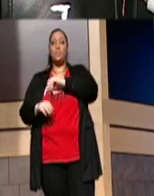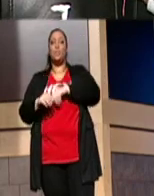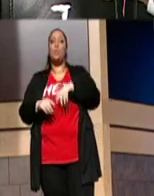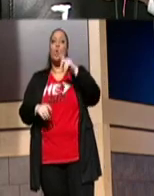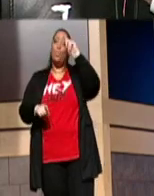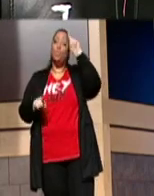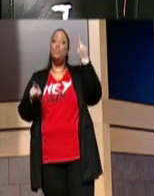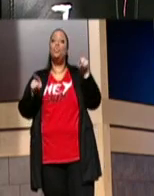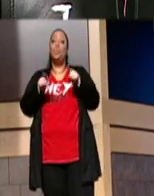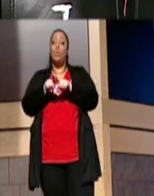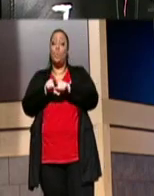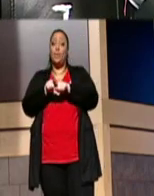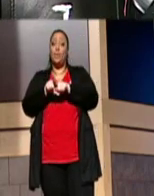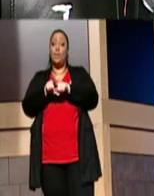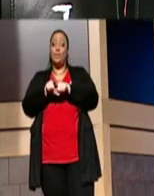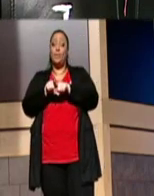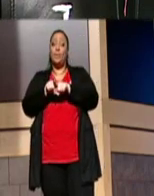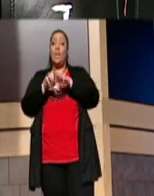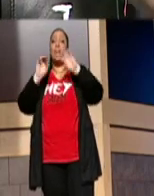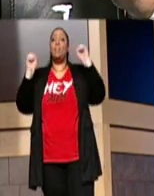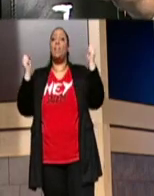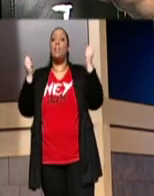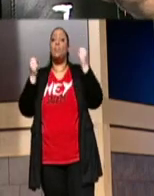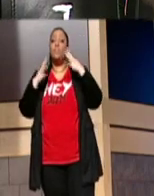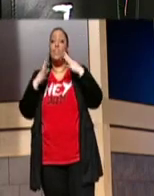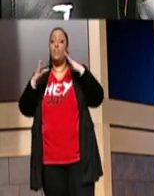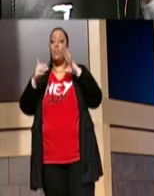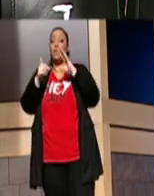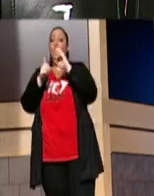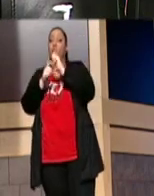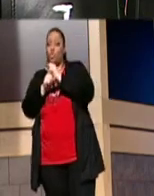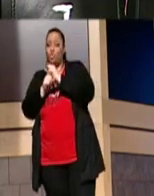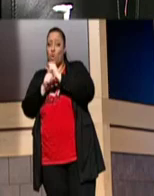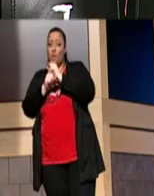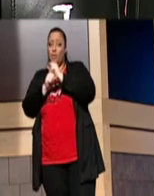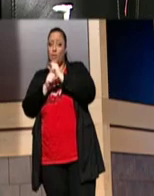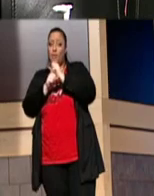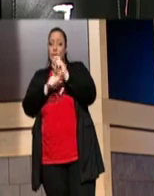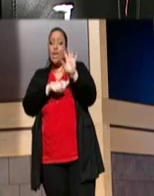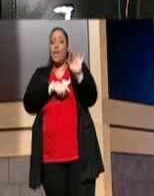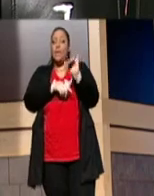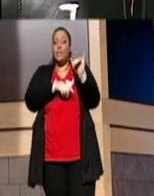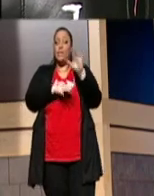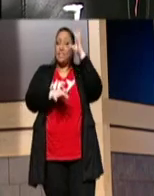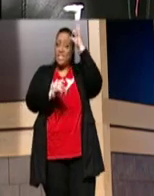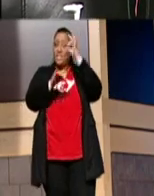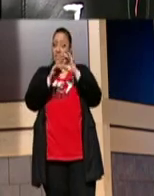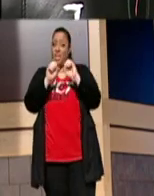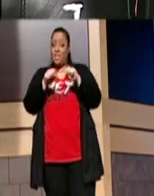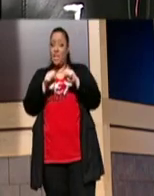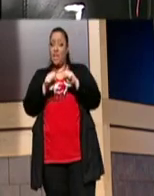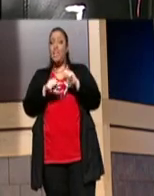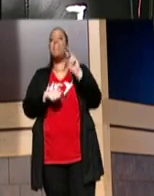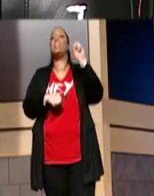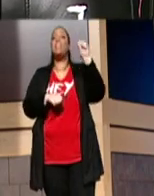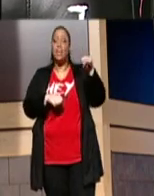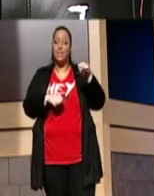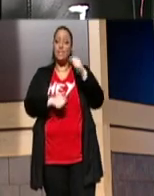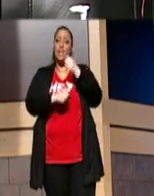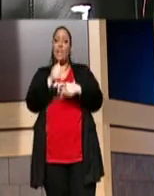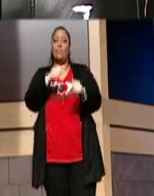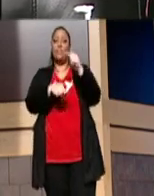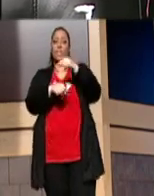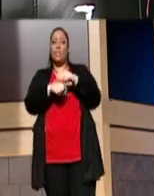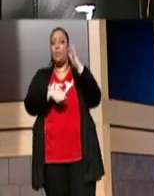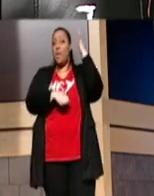agree that fear can attract just as faith can attract? Absolutely. Every time. And why